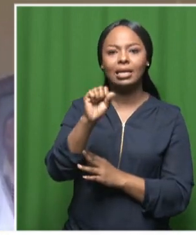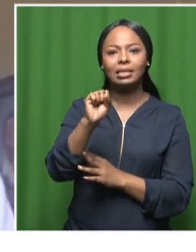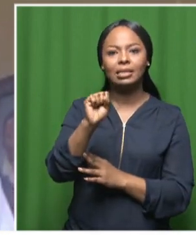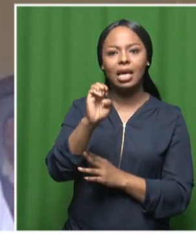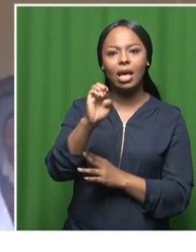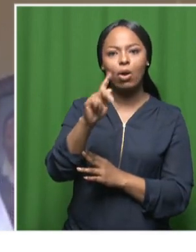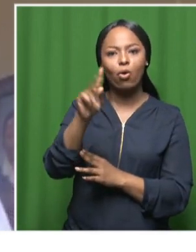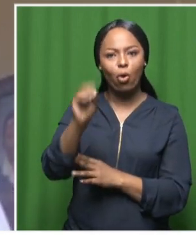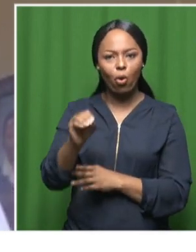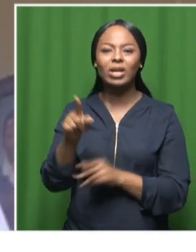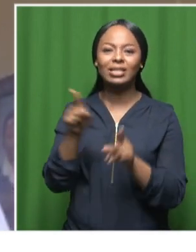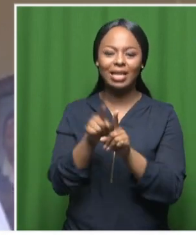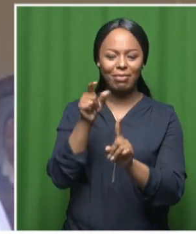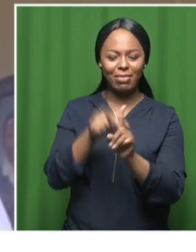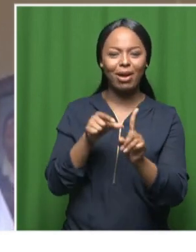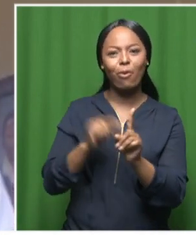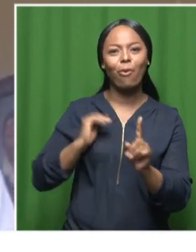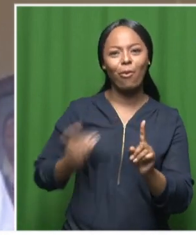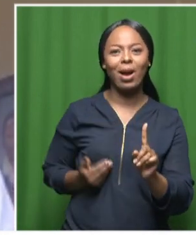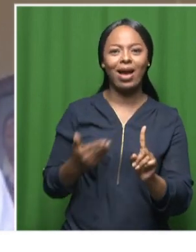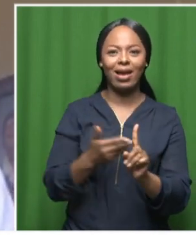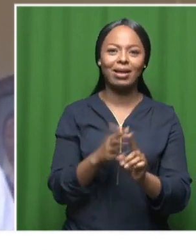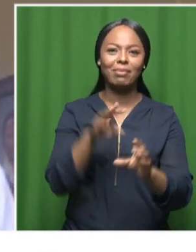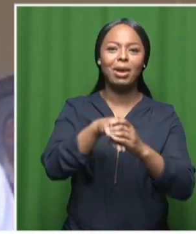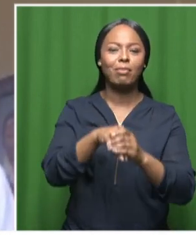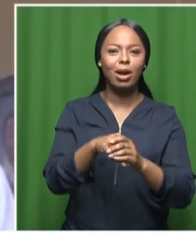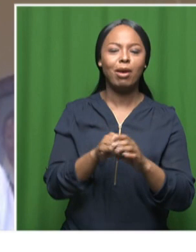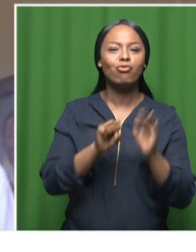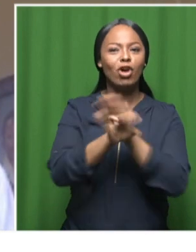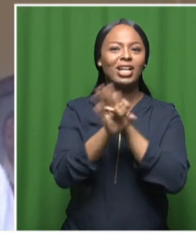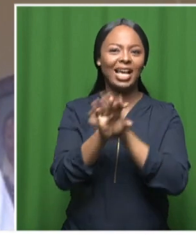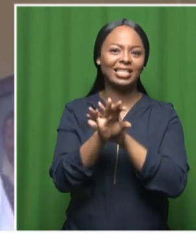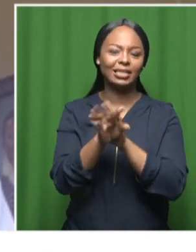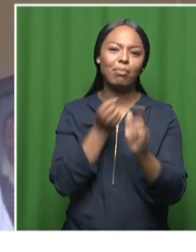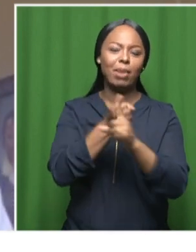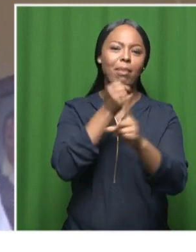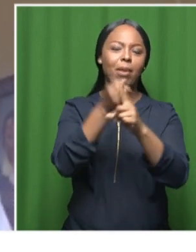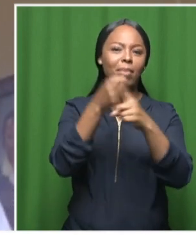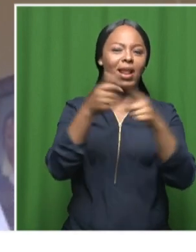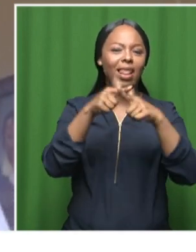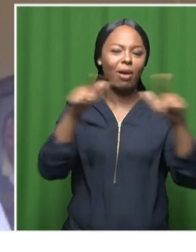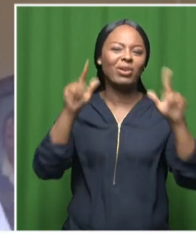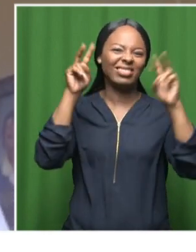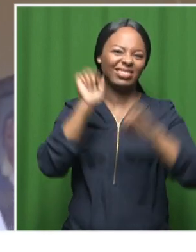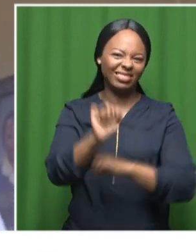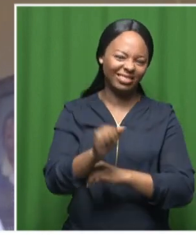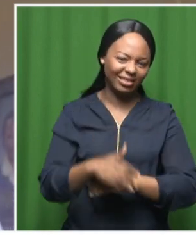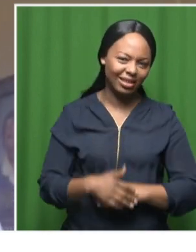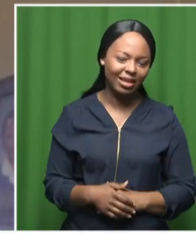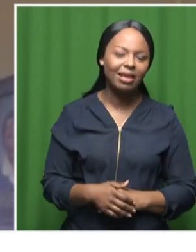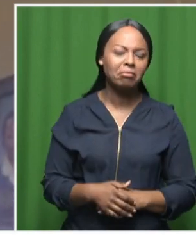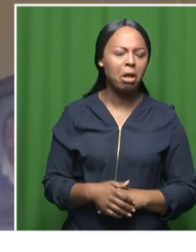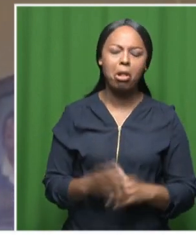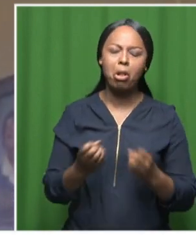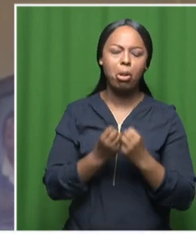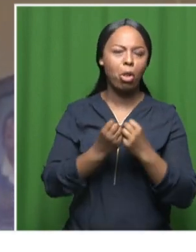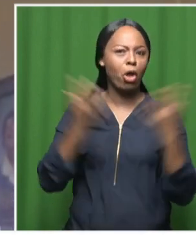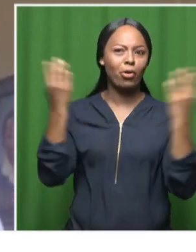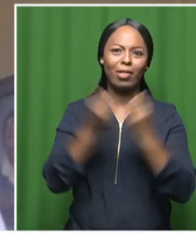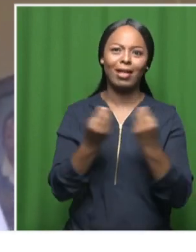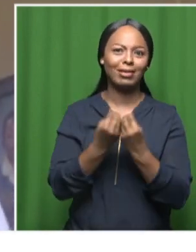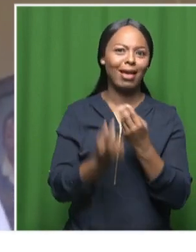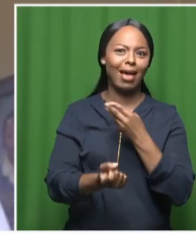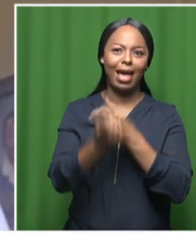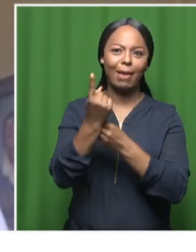new young women that are also in broadcasting, just pushing the language, so there's a lot happening that has